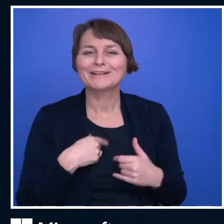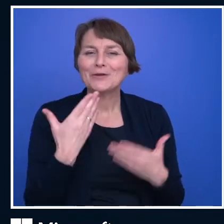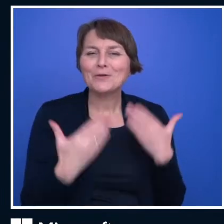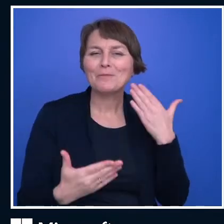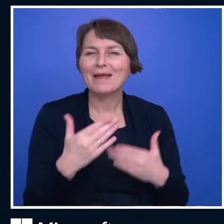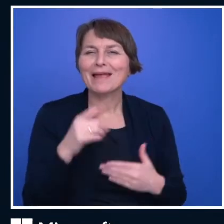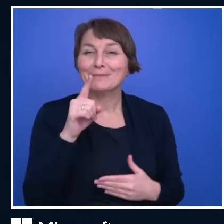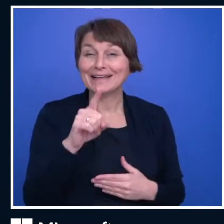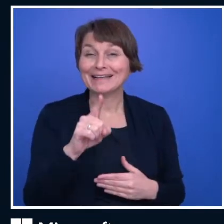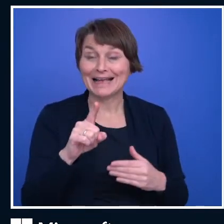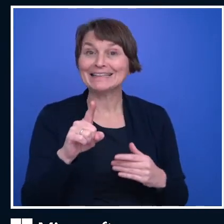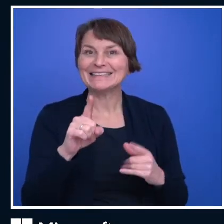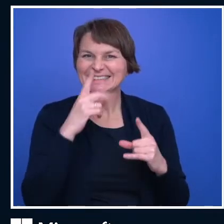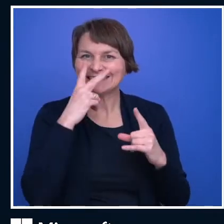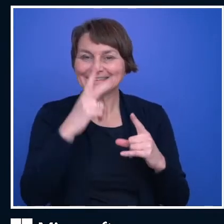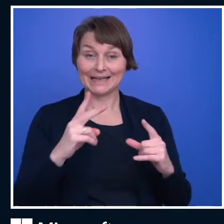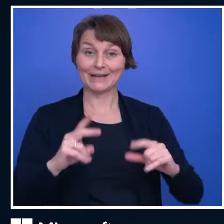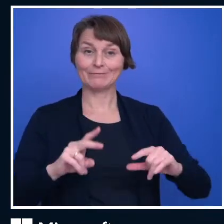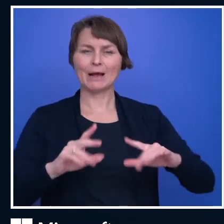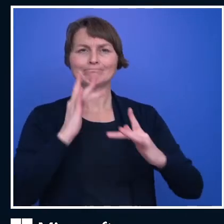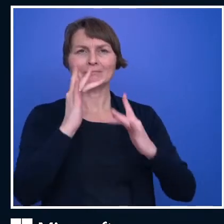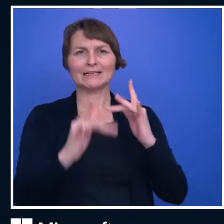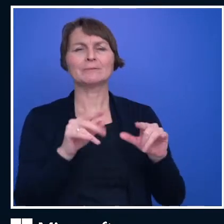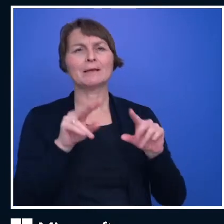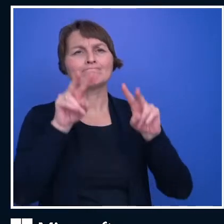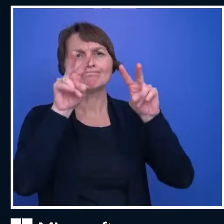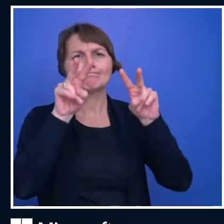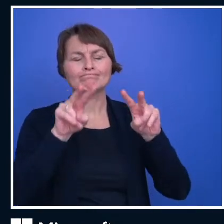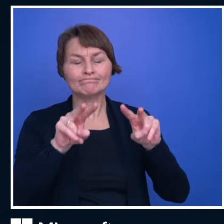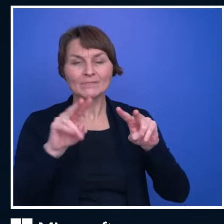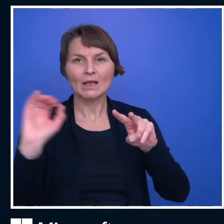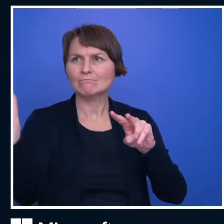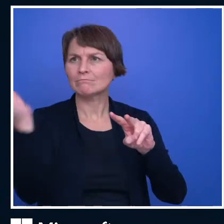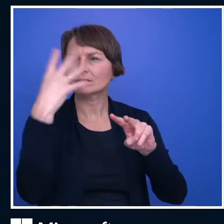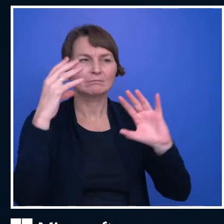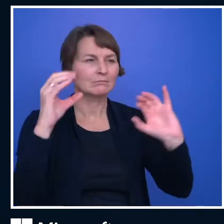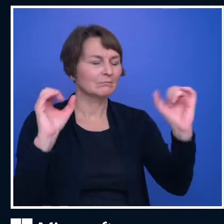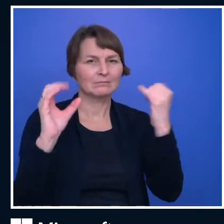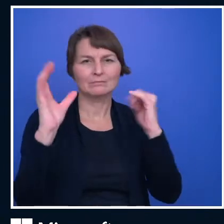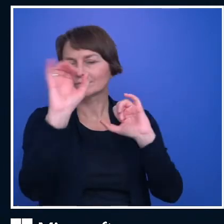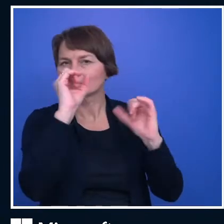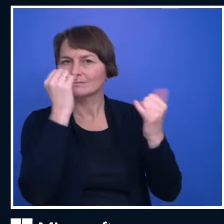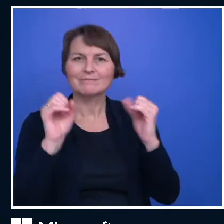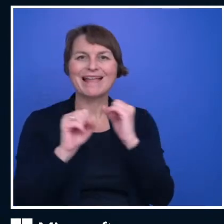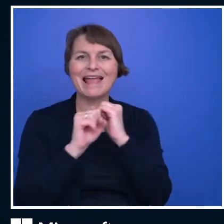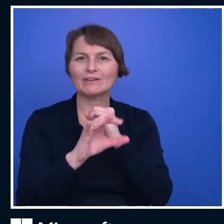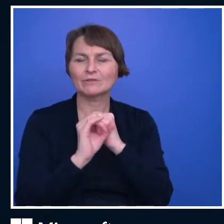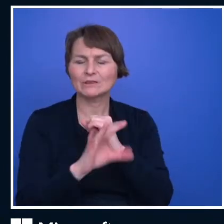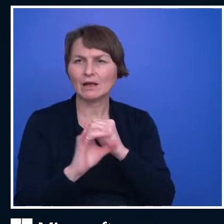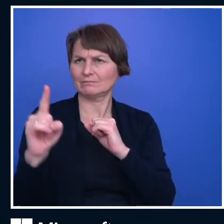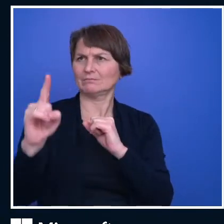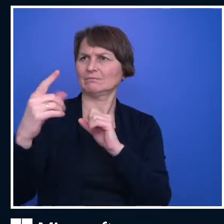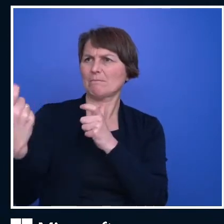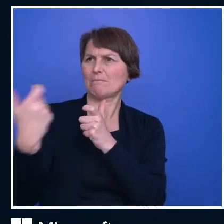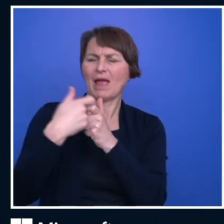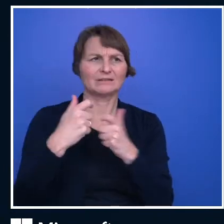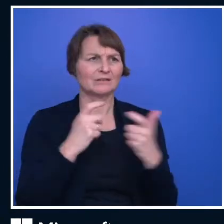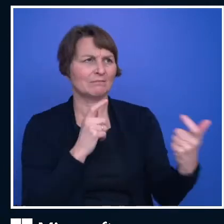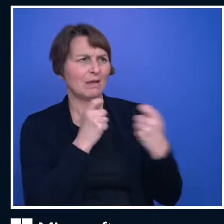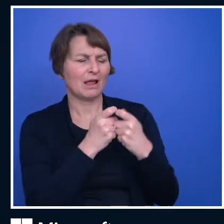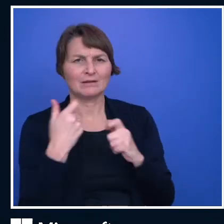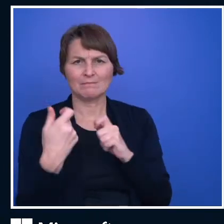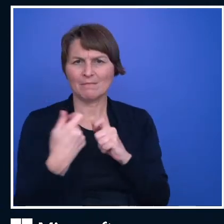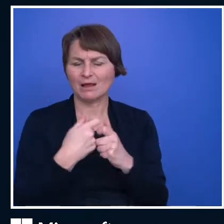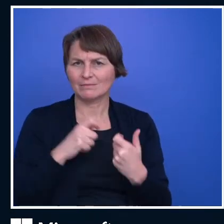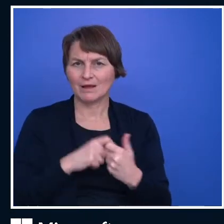An example, due to the pandemic shutdown, I was on the internet online a lot more. My